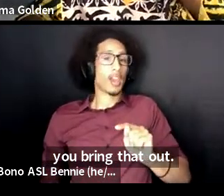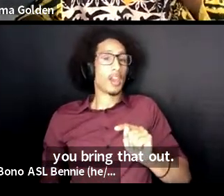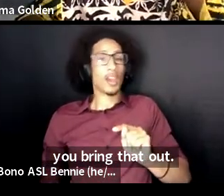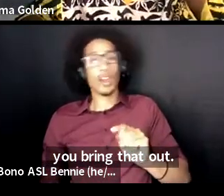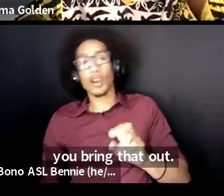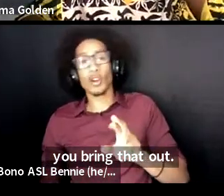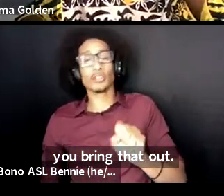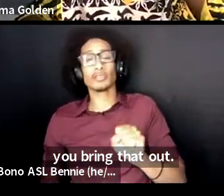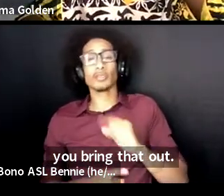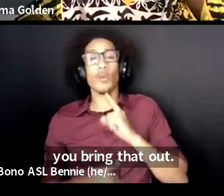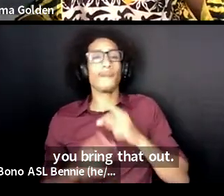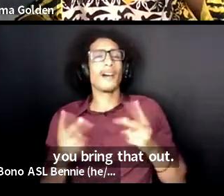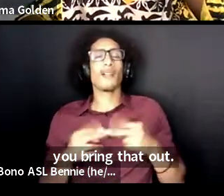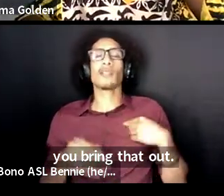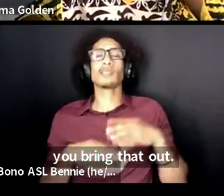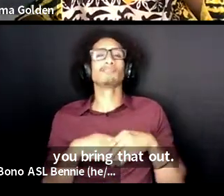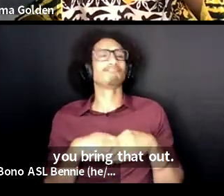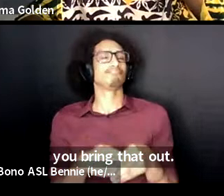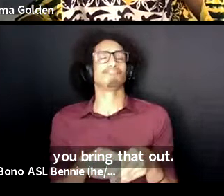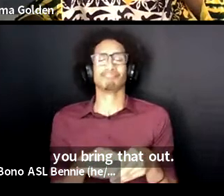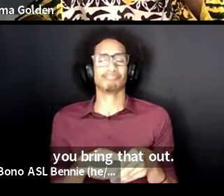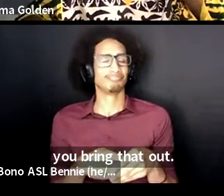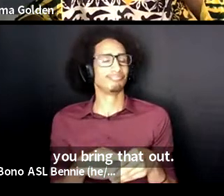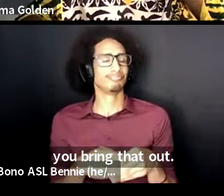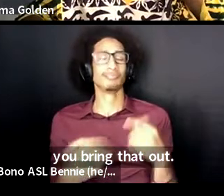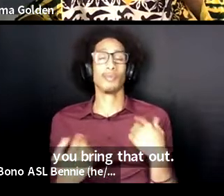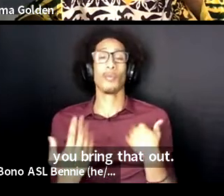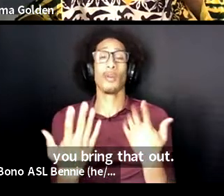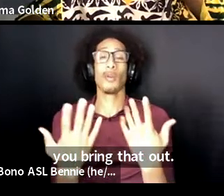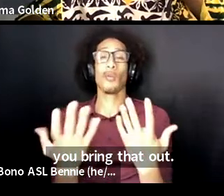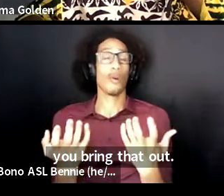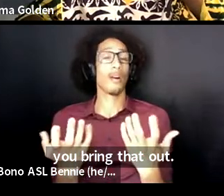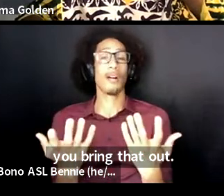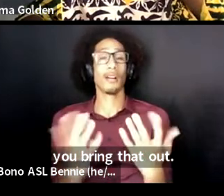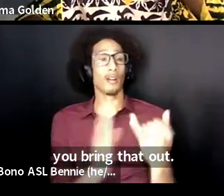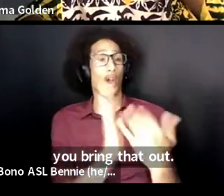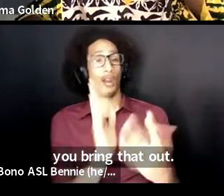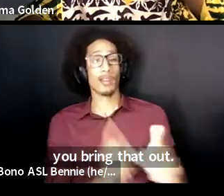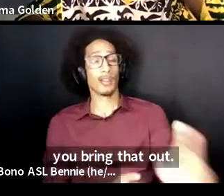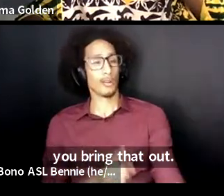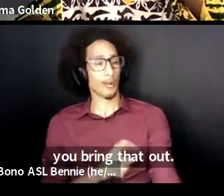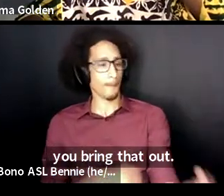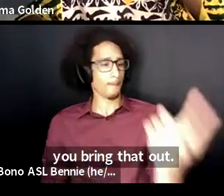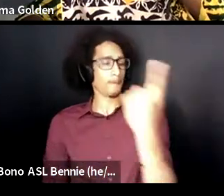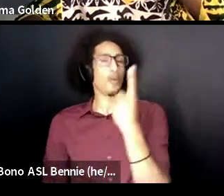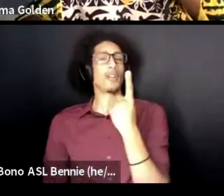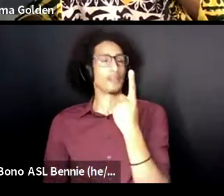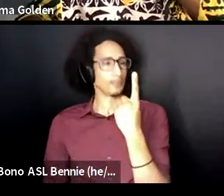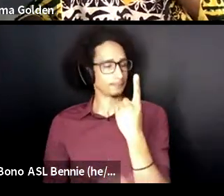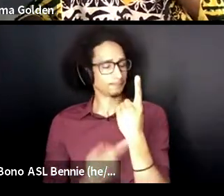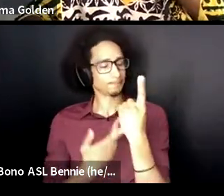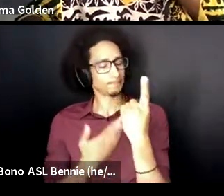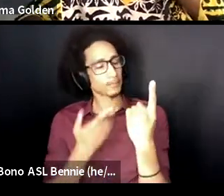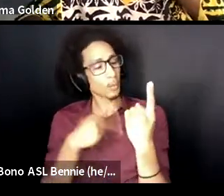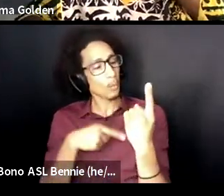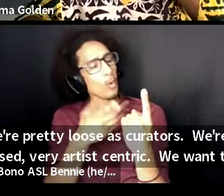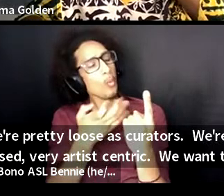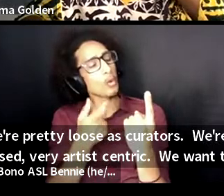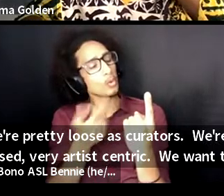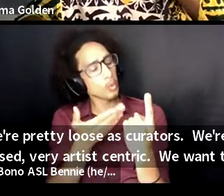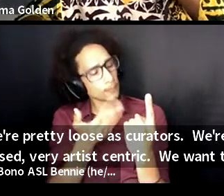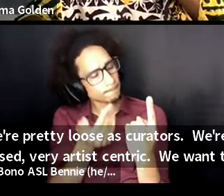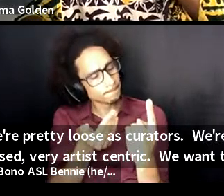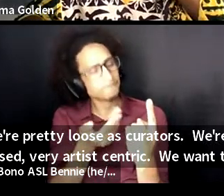centric. We want the artists to come to us with what they want to do. And really, also just thinking about,